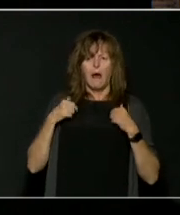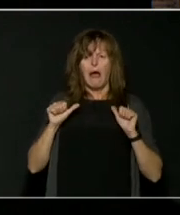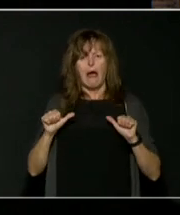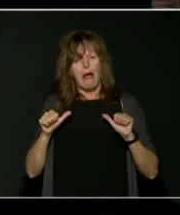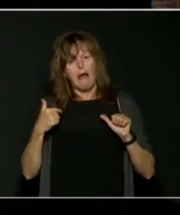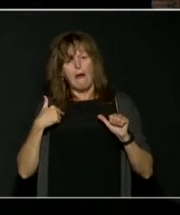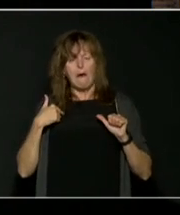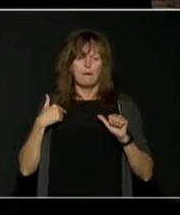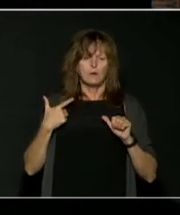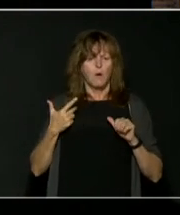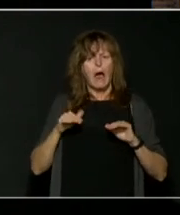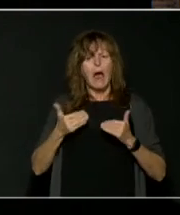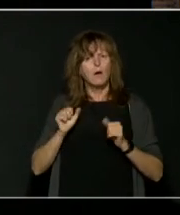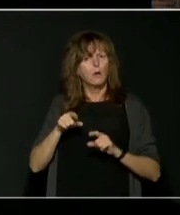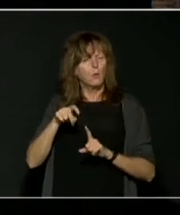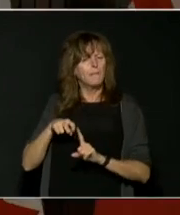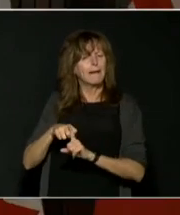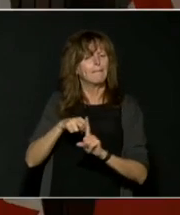this?